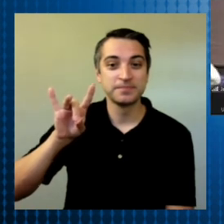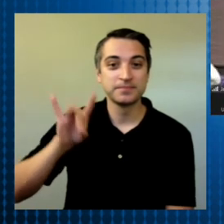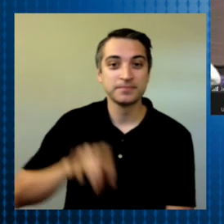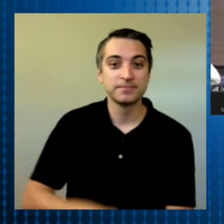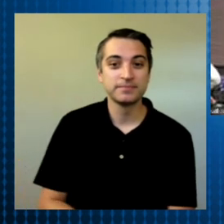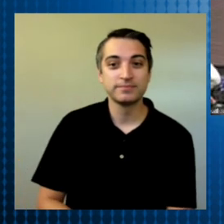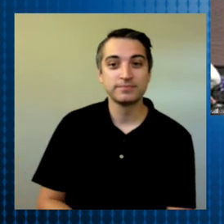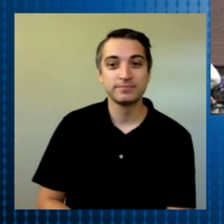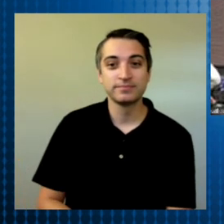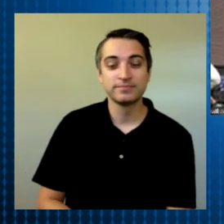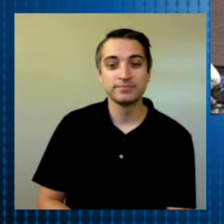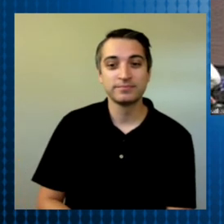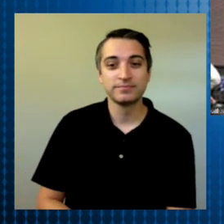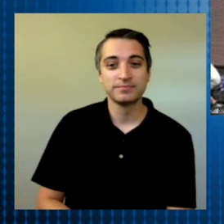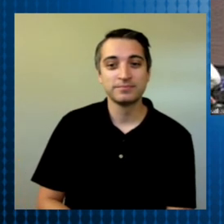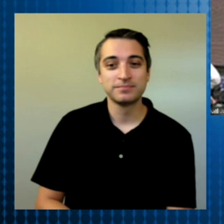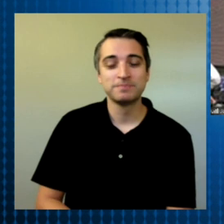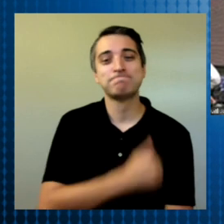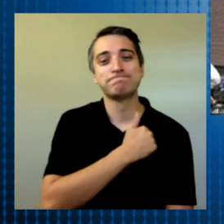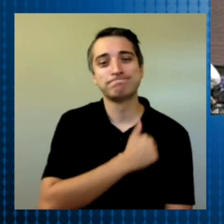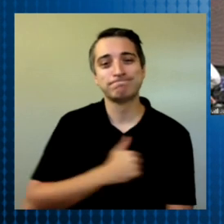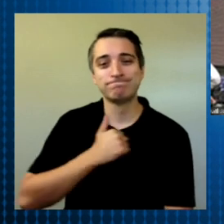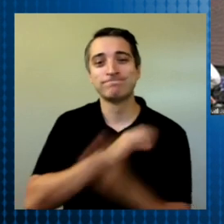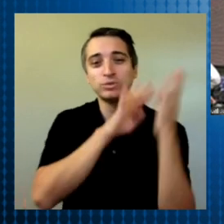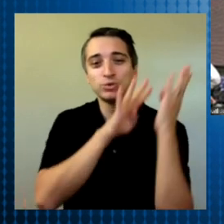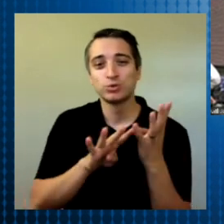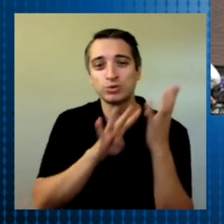I think the stream is frozen on Brian.